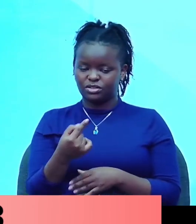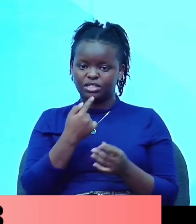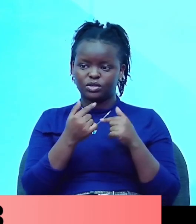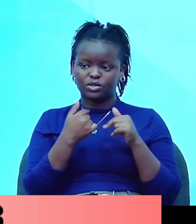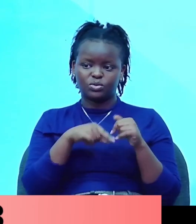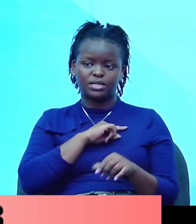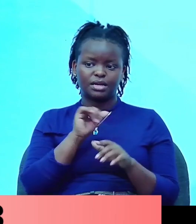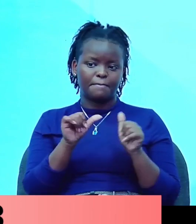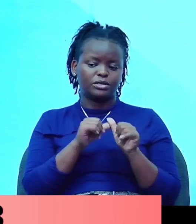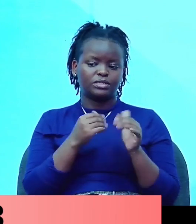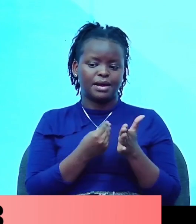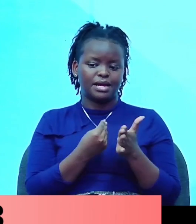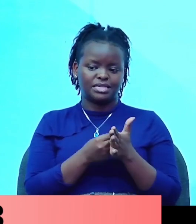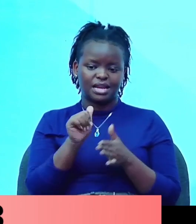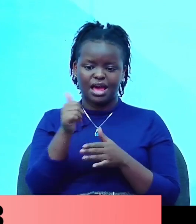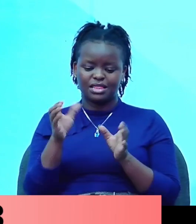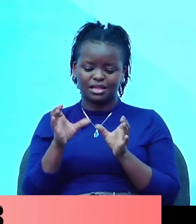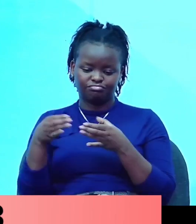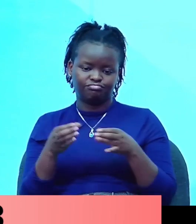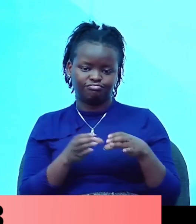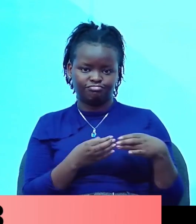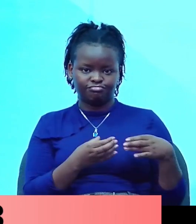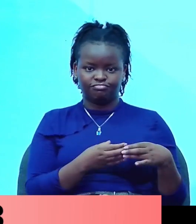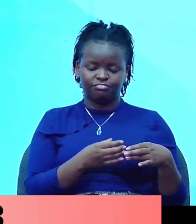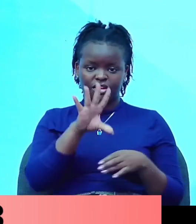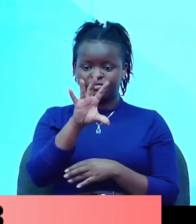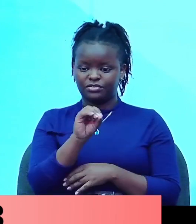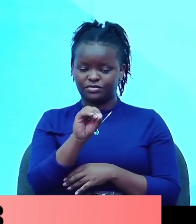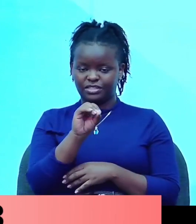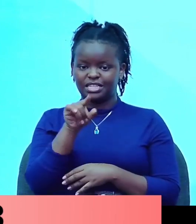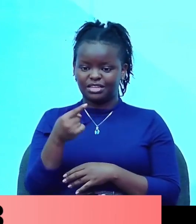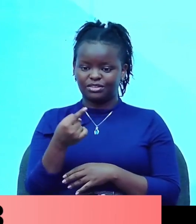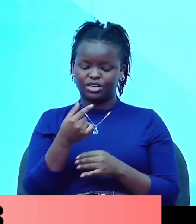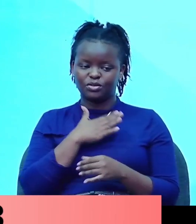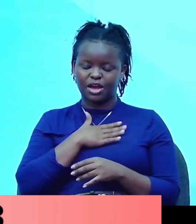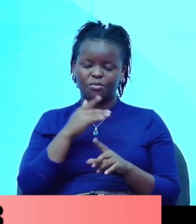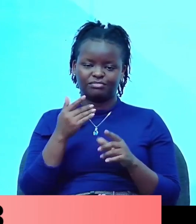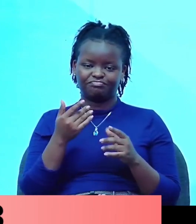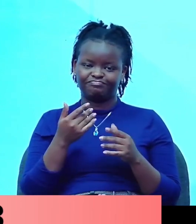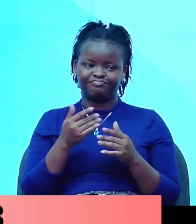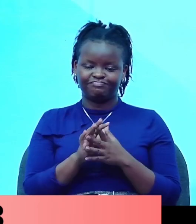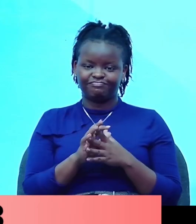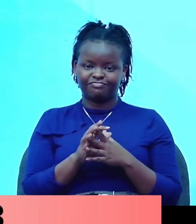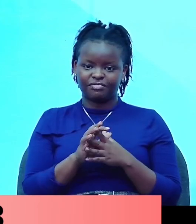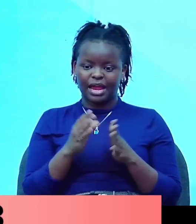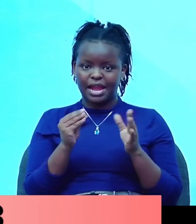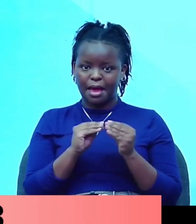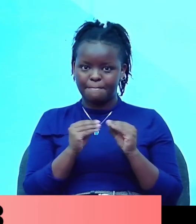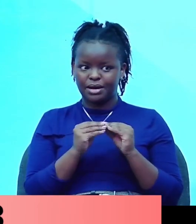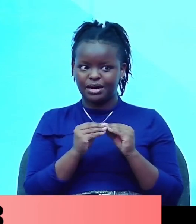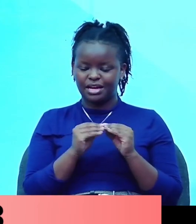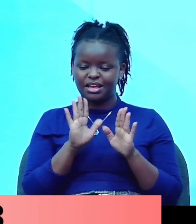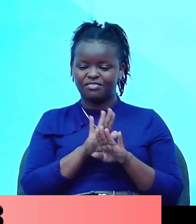prizes, the other categories. I think 50,000 was our lucky number this year. They come out. Everything was rounded off. It's